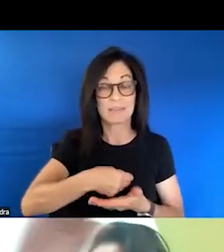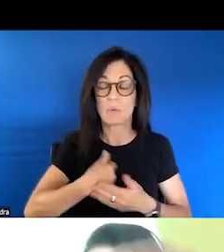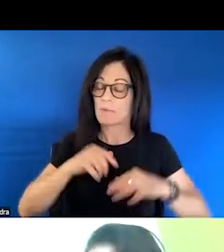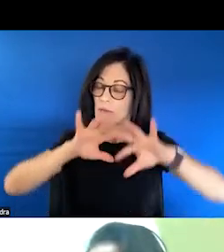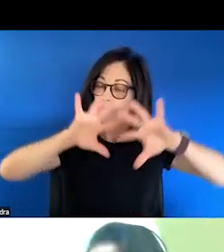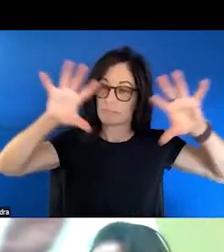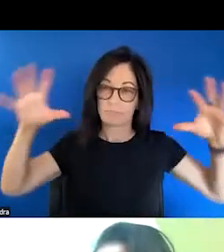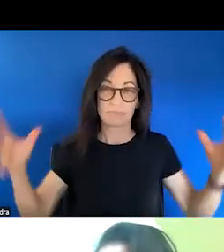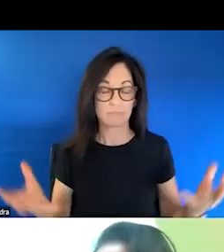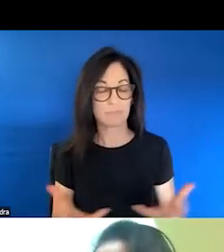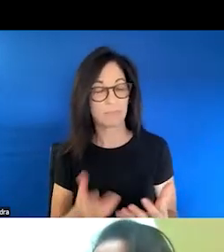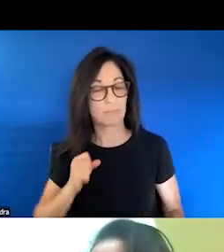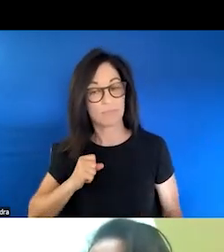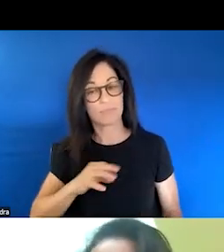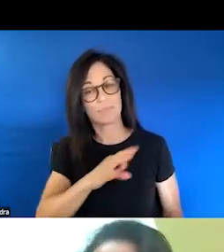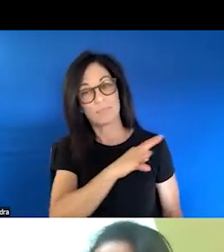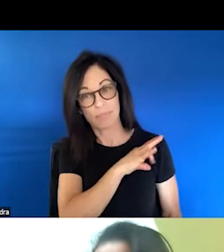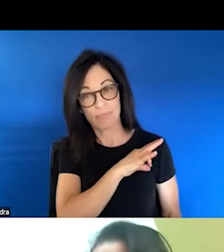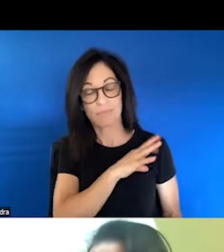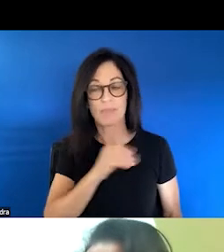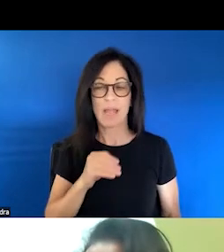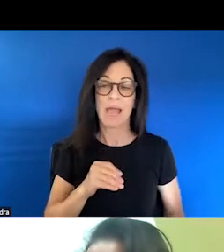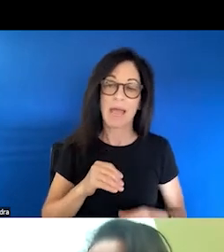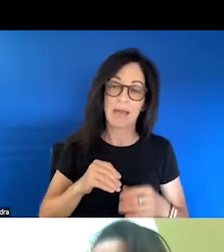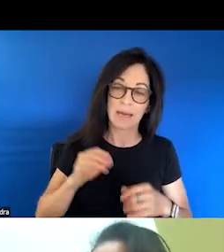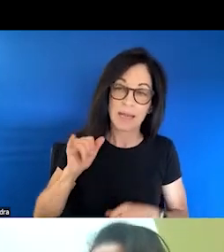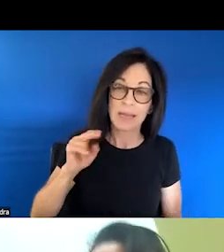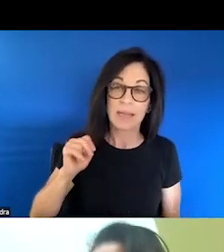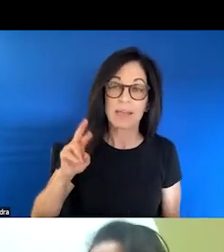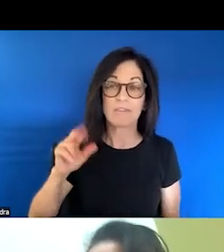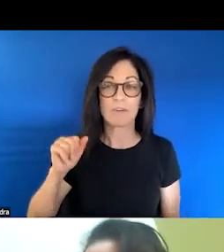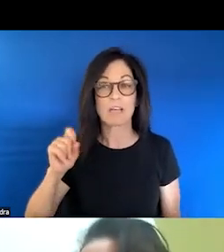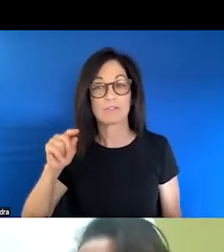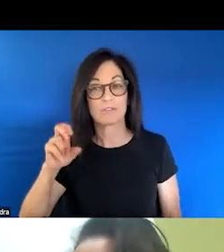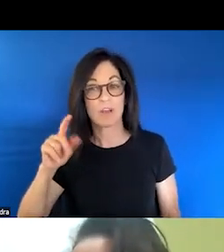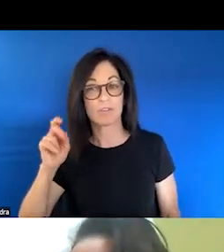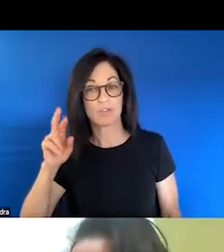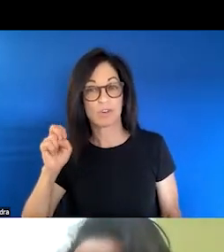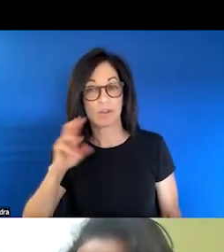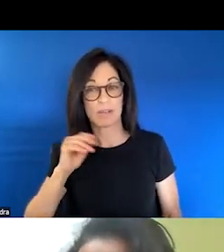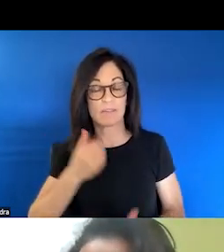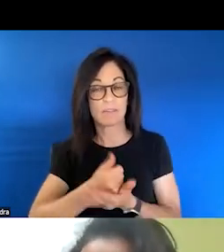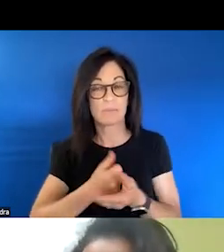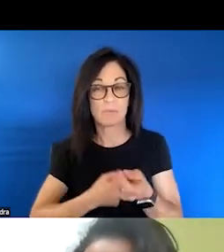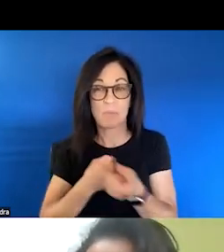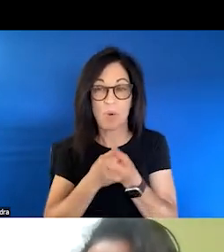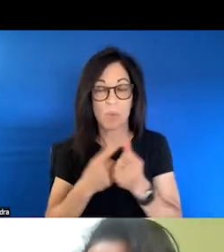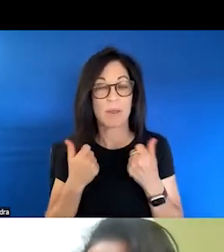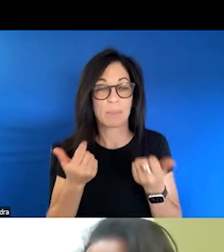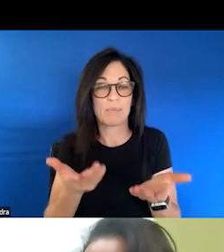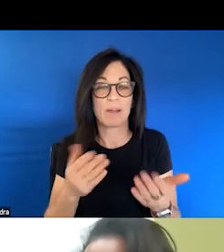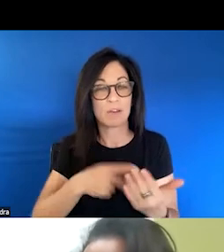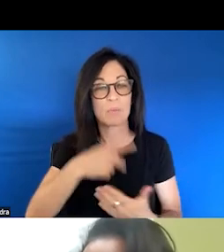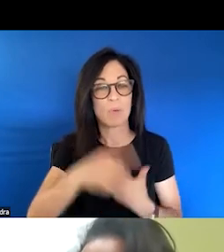of staff and infrastructure and support that we can offer to this program.